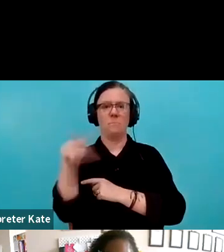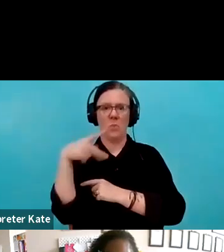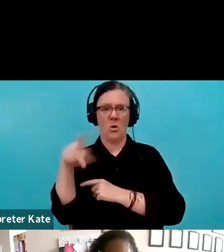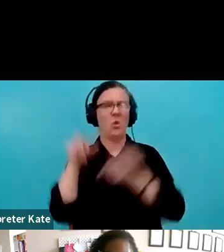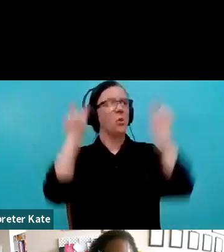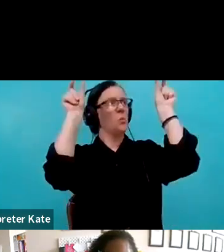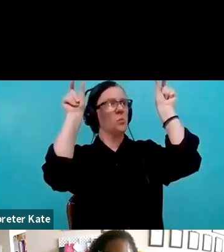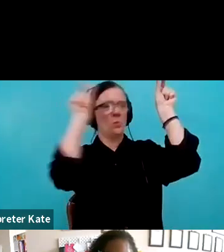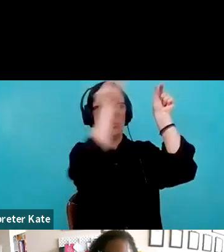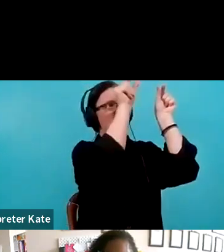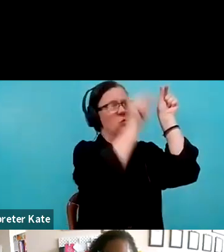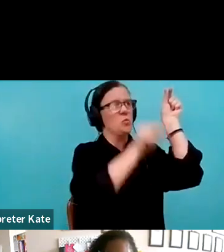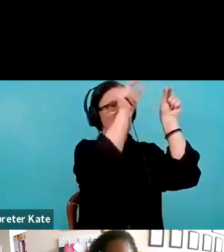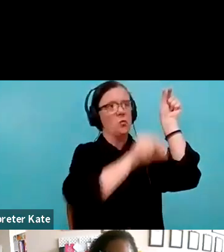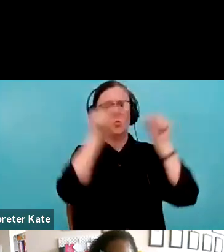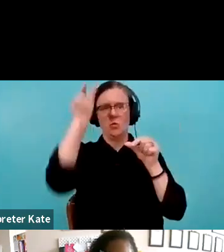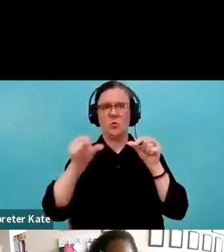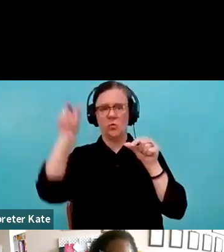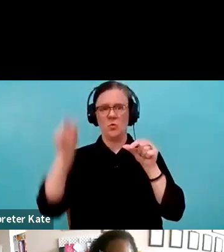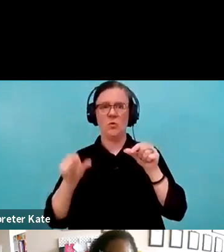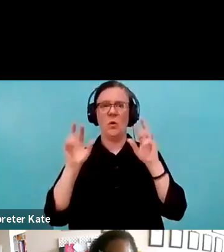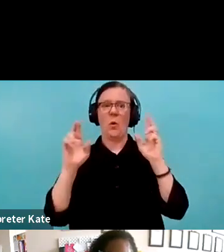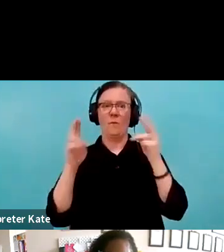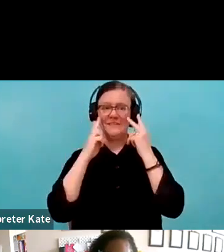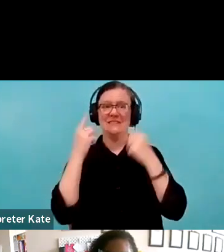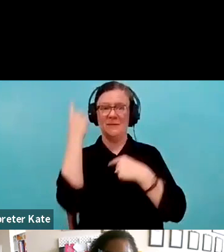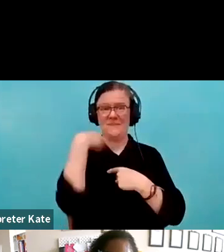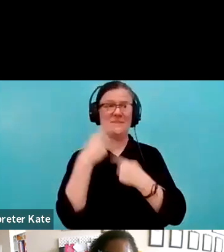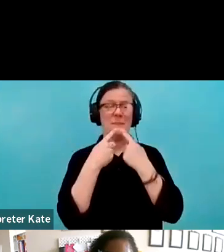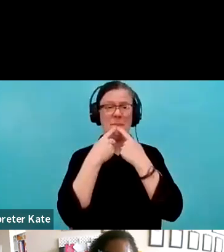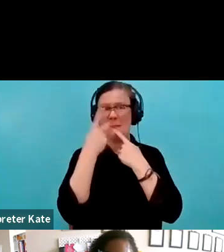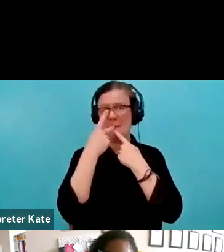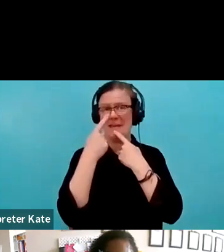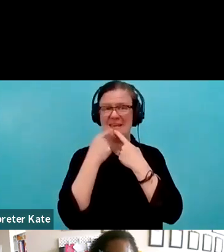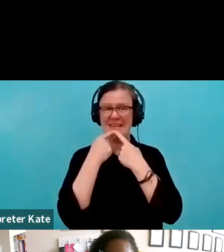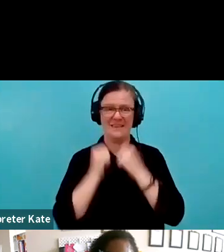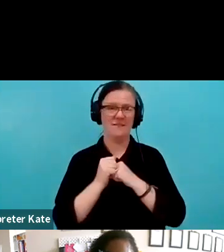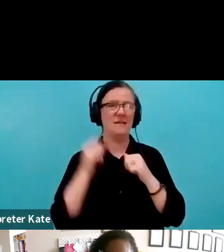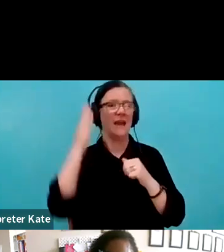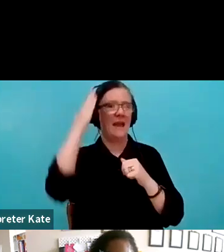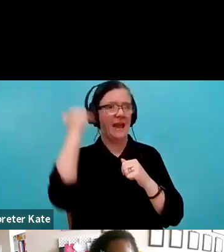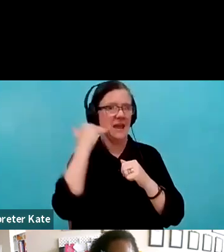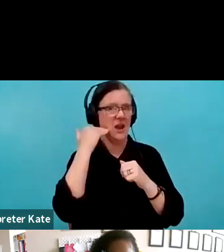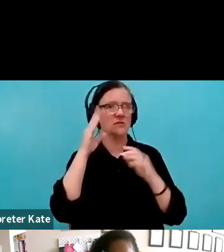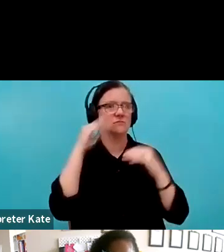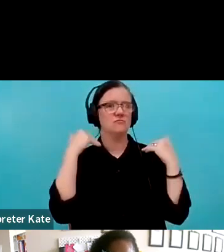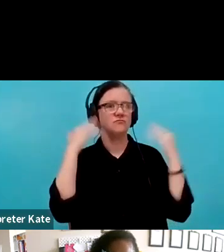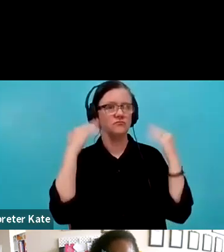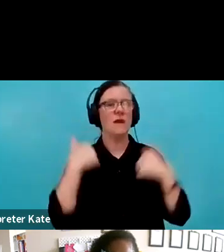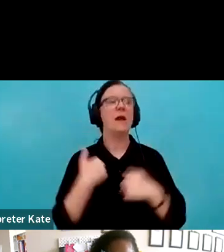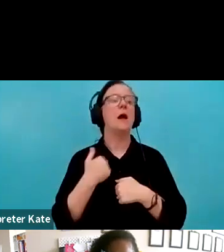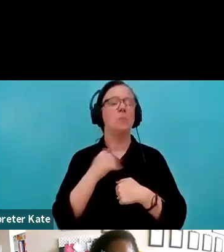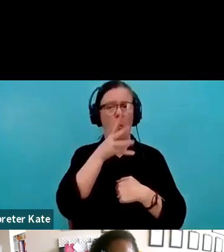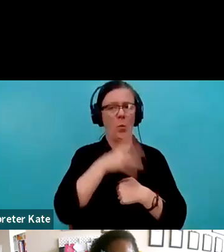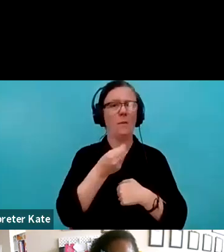lines, and hopefully it highlights my pink lipstick today. And I have short brunette hair, and I'm a woman of color.